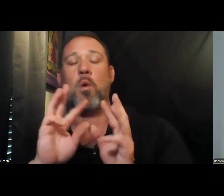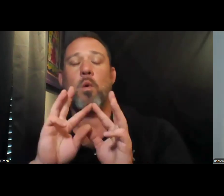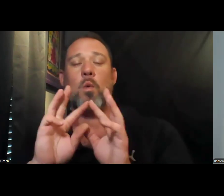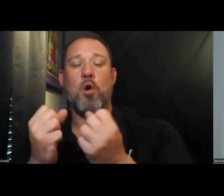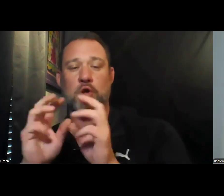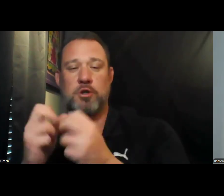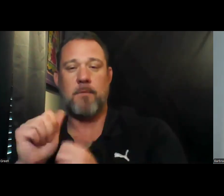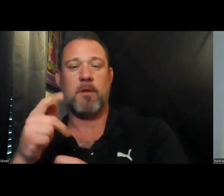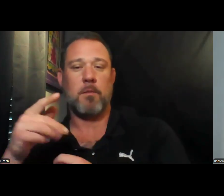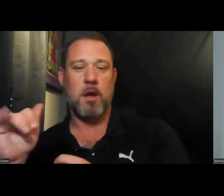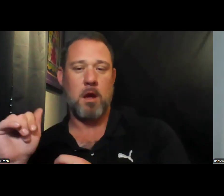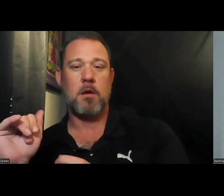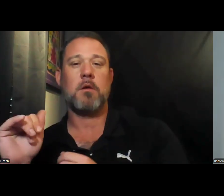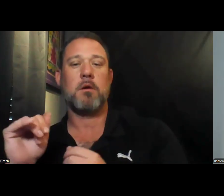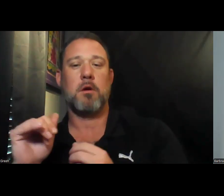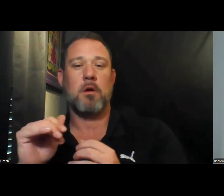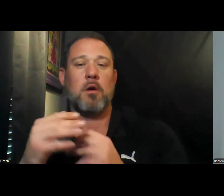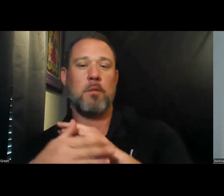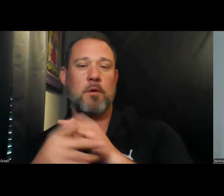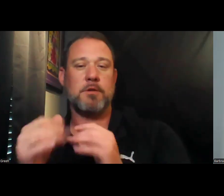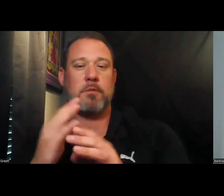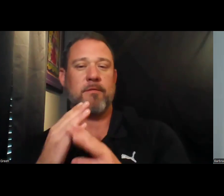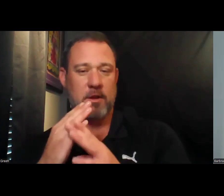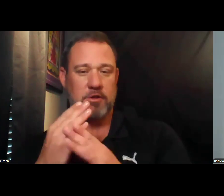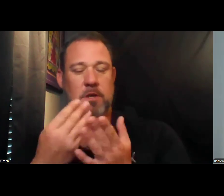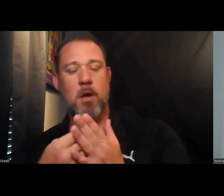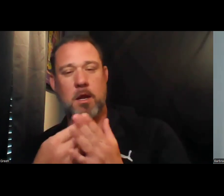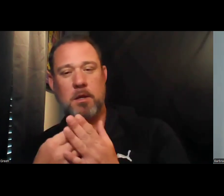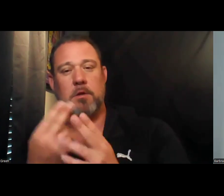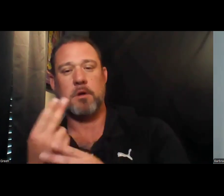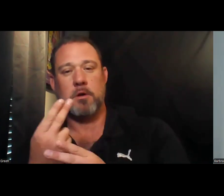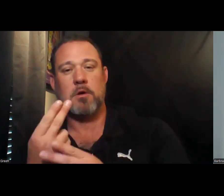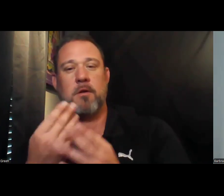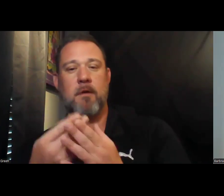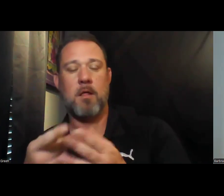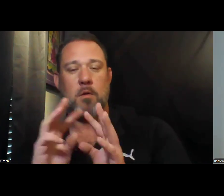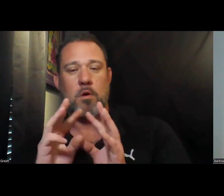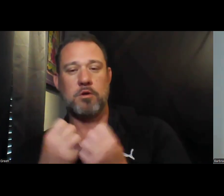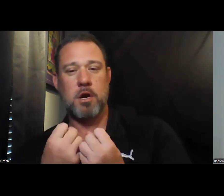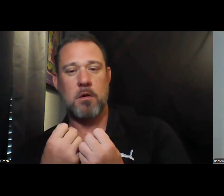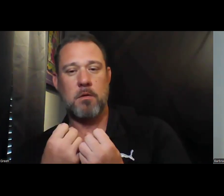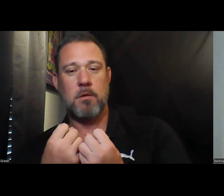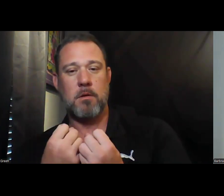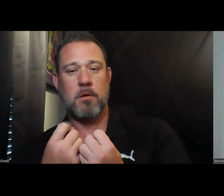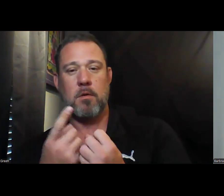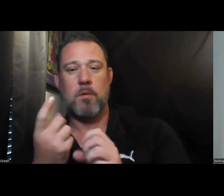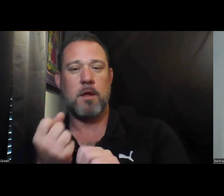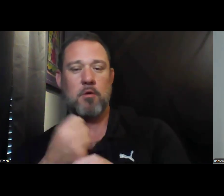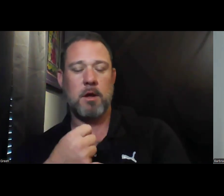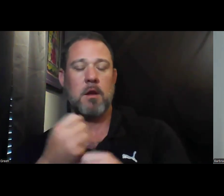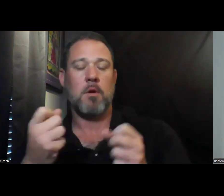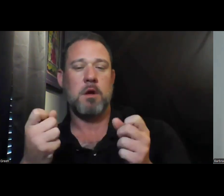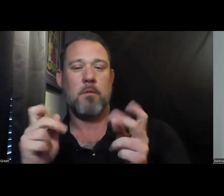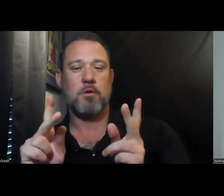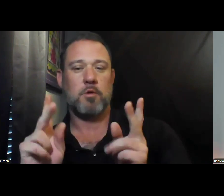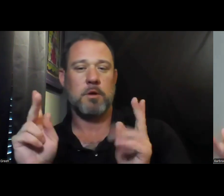the AAPI community. Again, these are prevention dollars that are being used to fund this workshop. And then what that ended up creating was an opportunity for